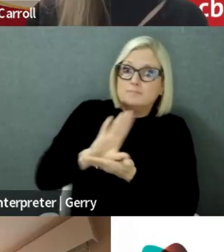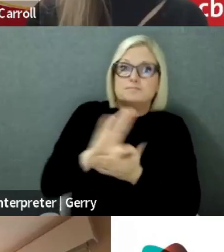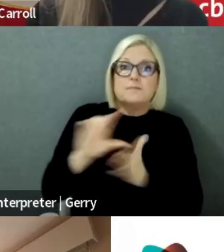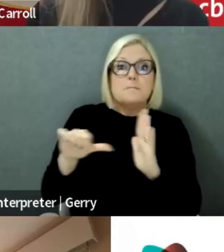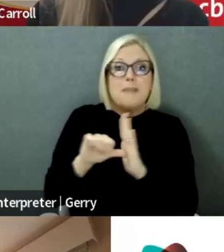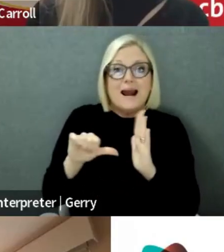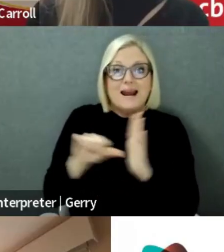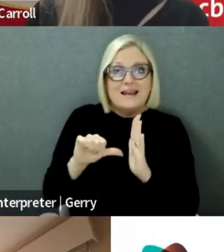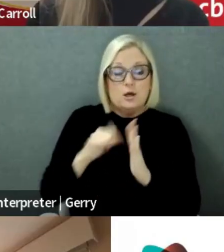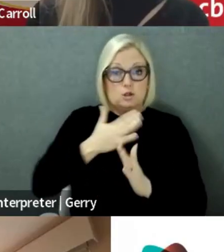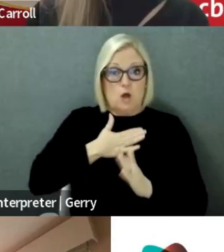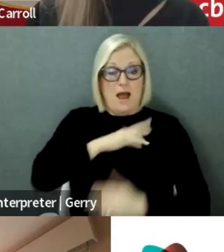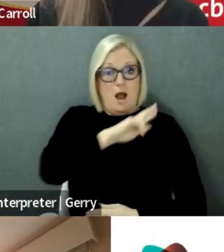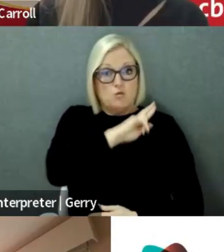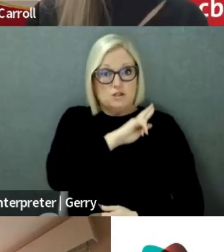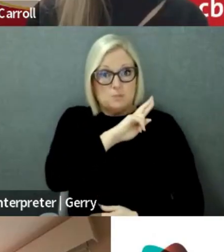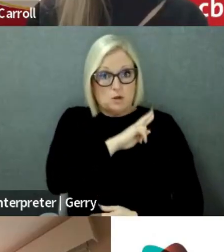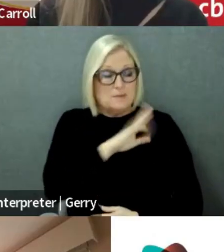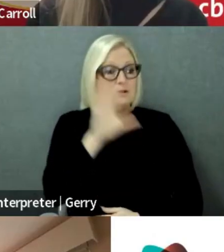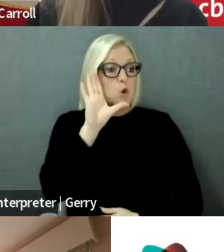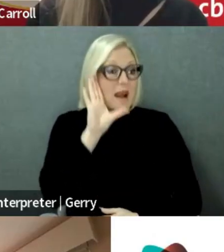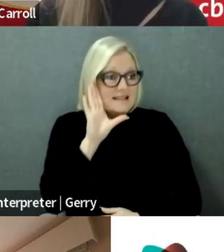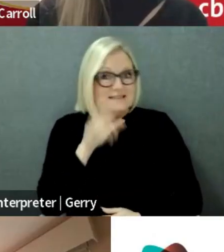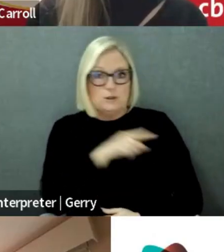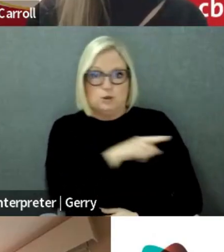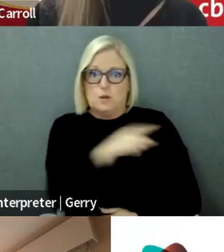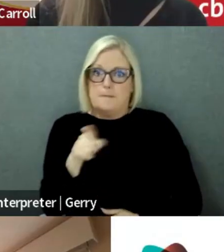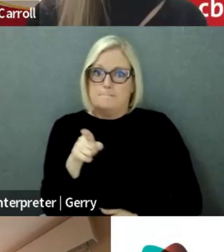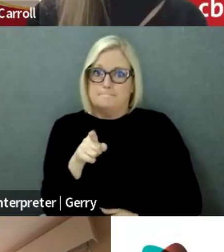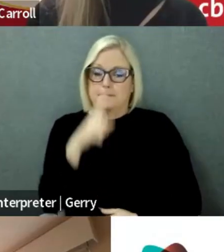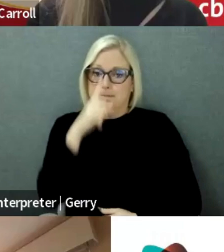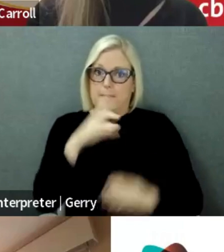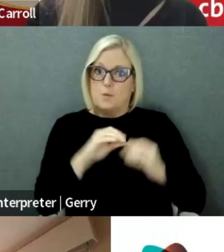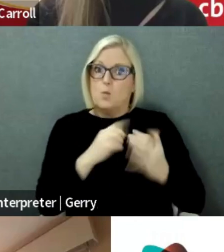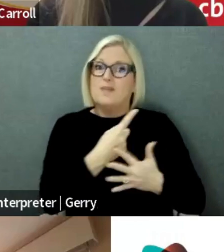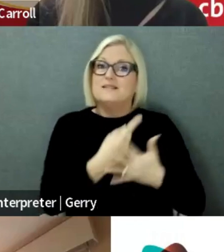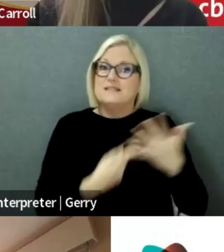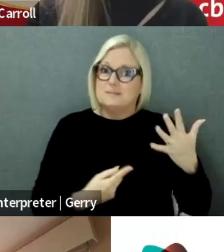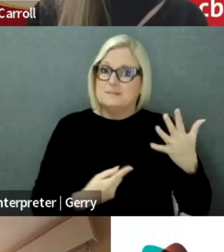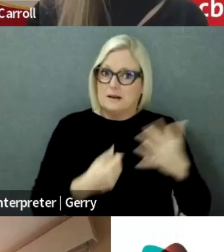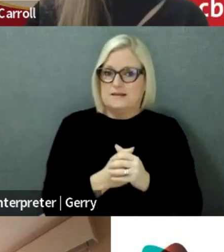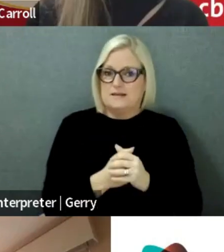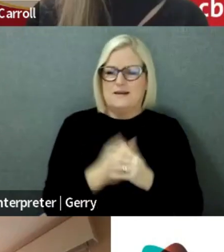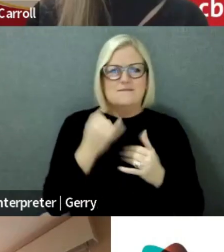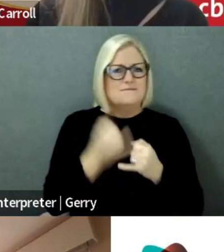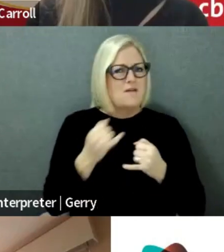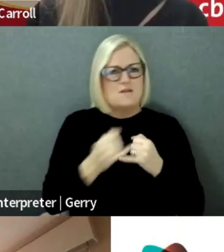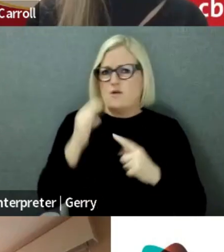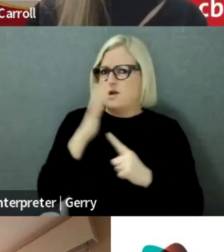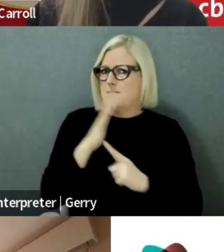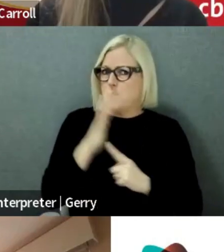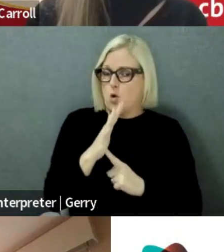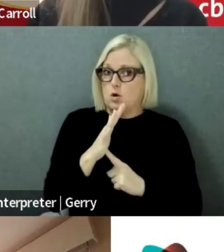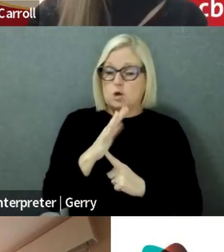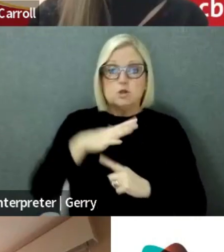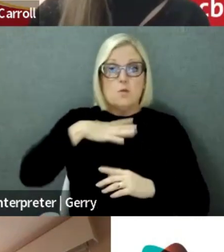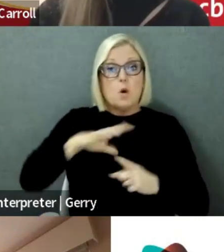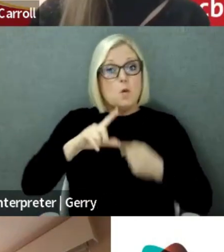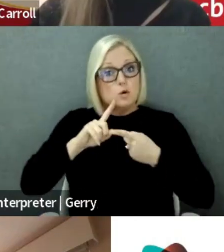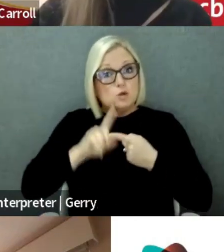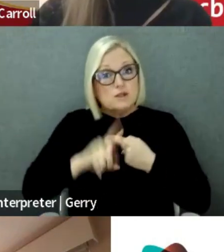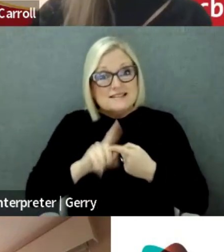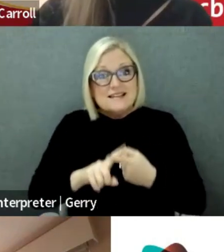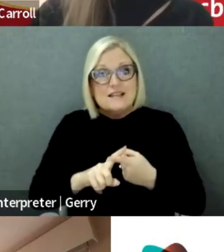and to learn from lived experience, and to do better. So this is essential if we are to continue improving, strengthening systems,